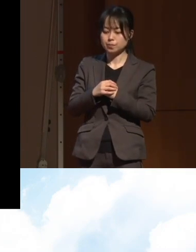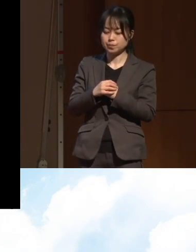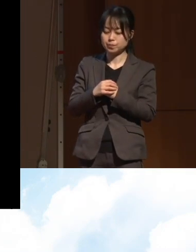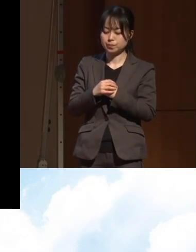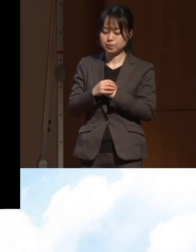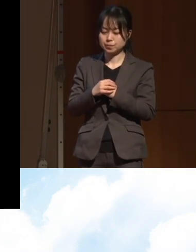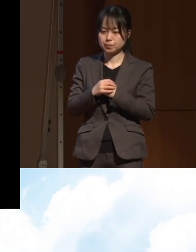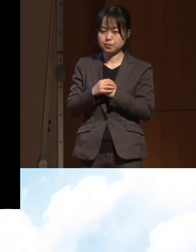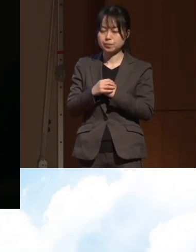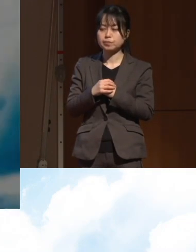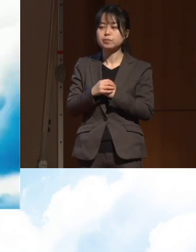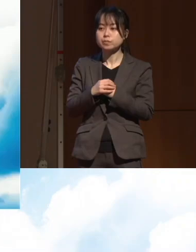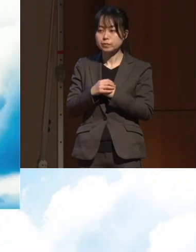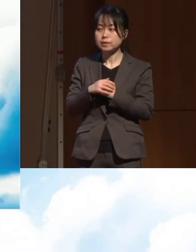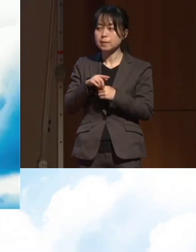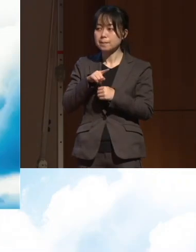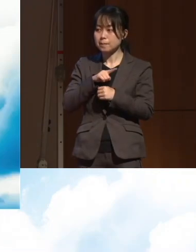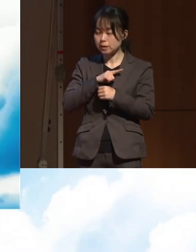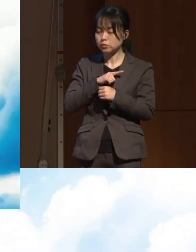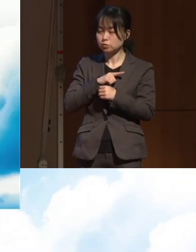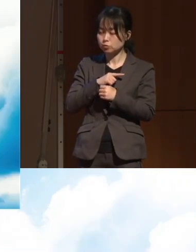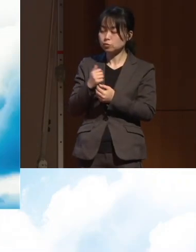all.